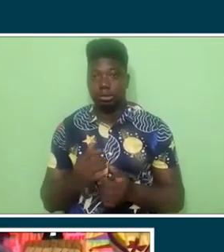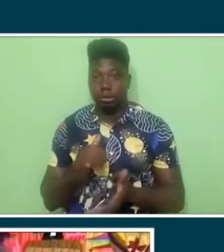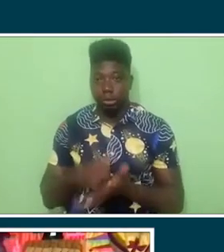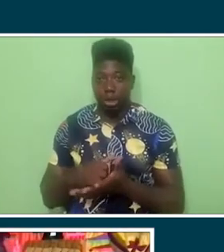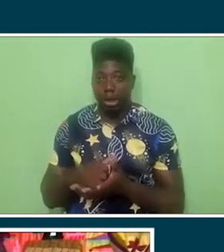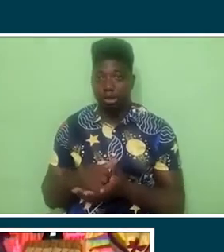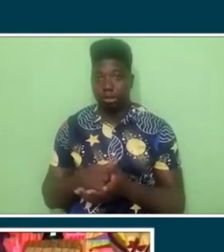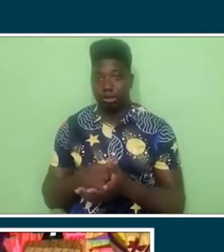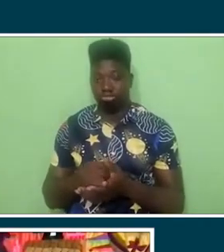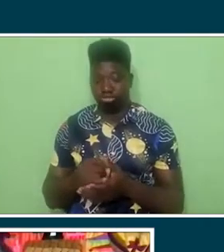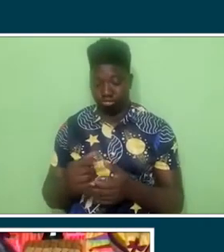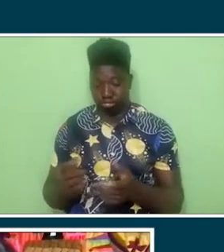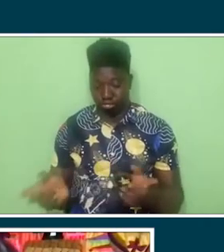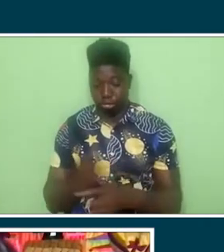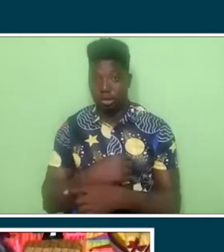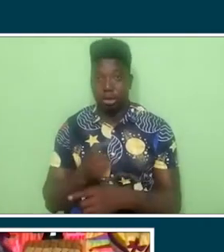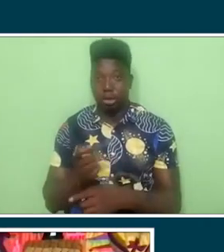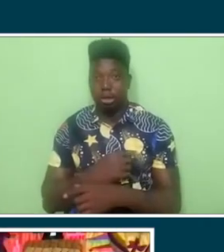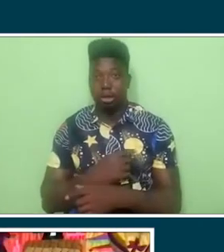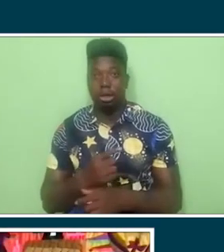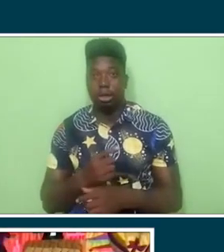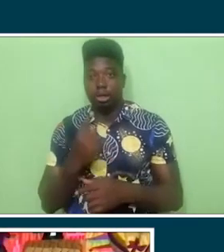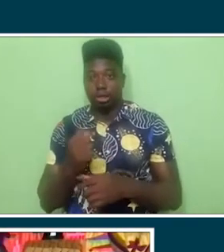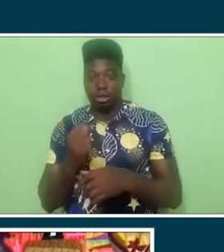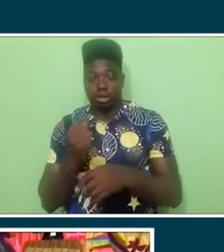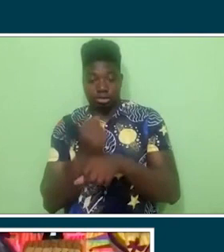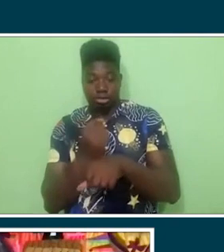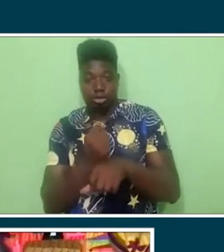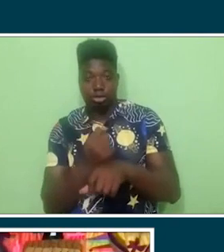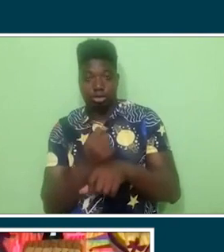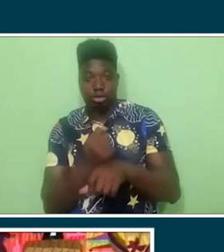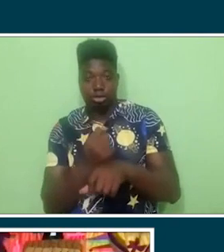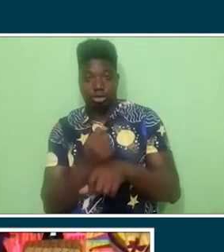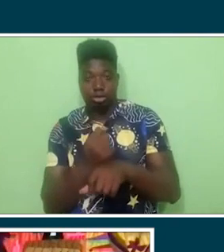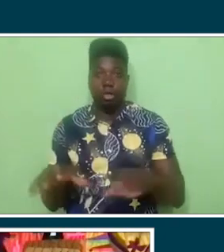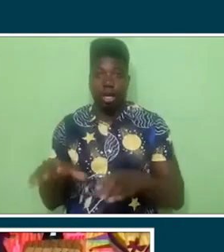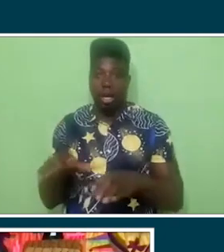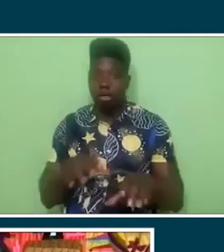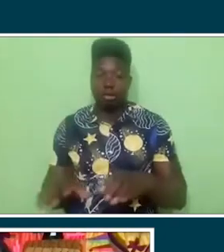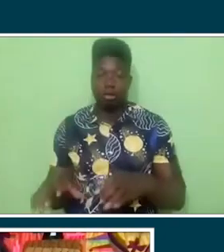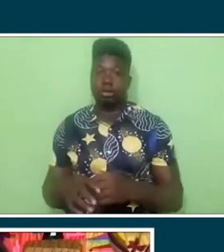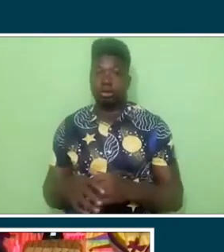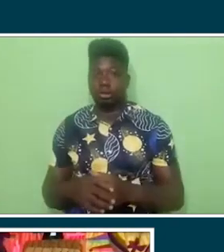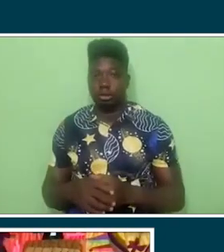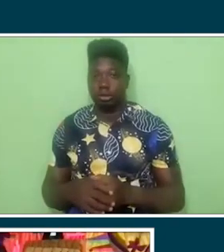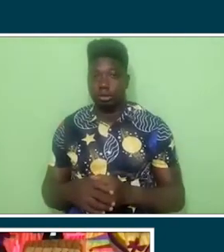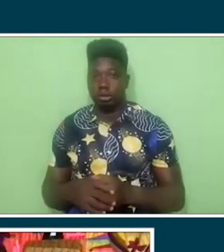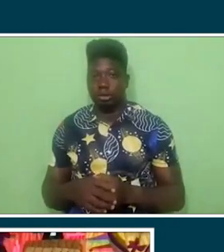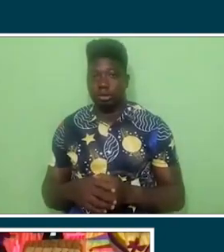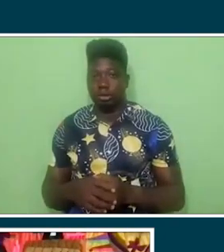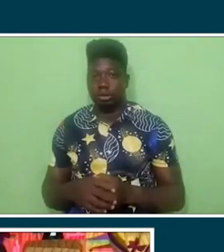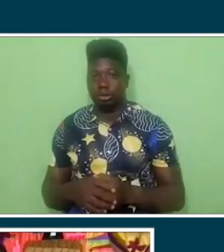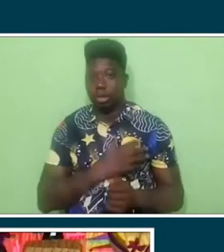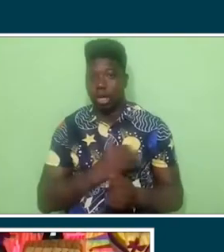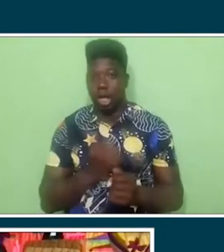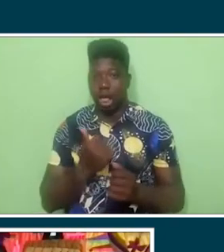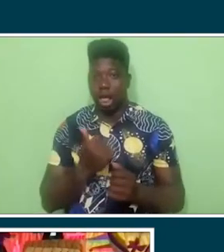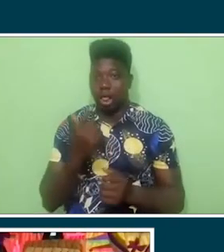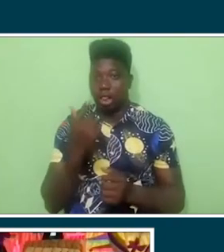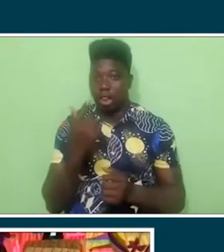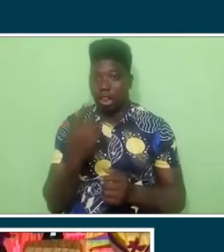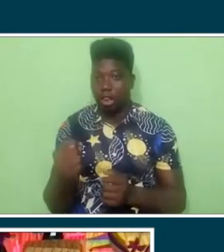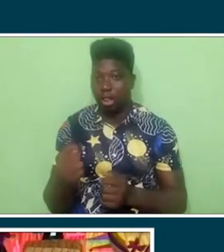today are a function of reaction to either the failures of or the dehumanization